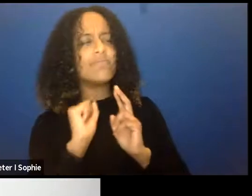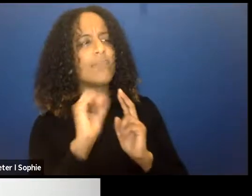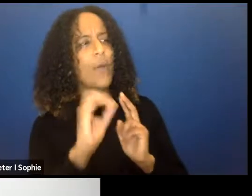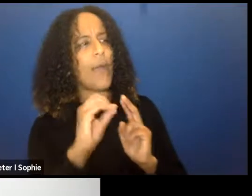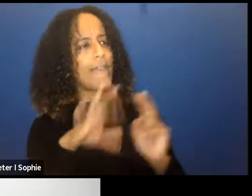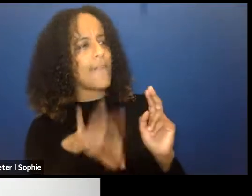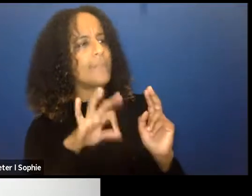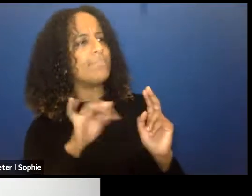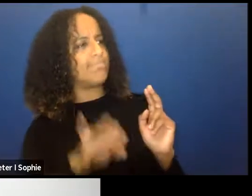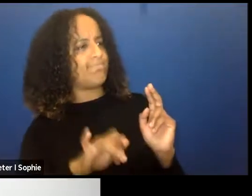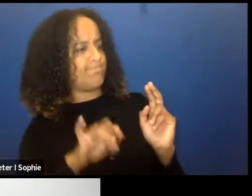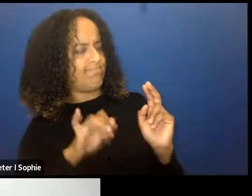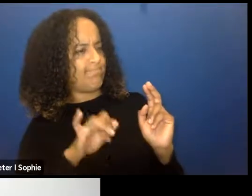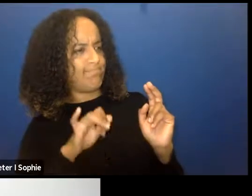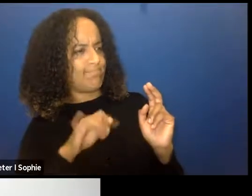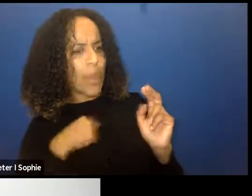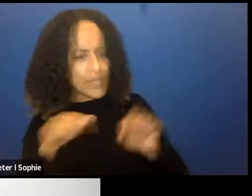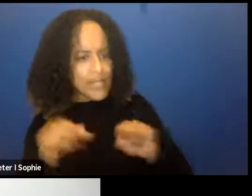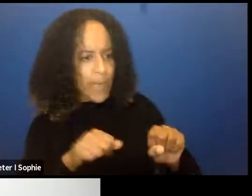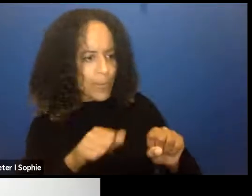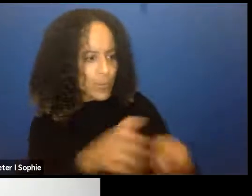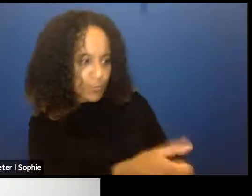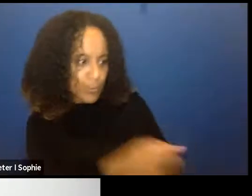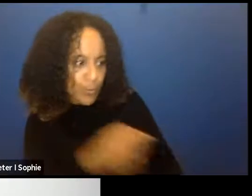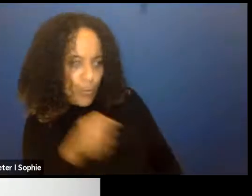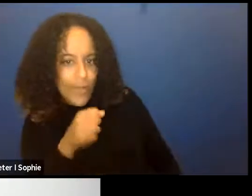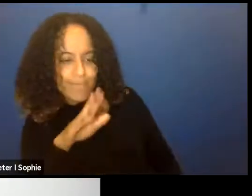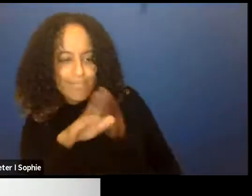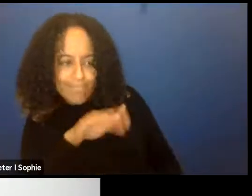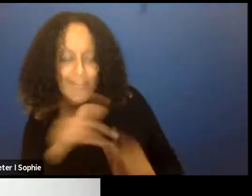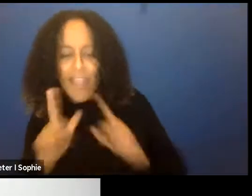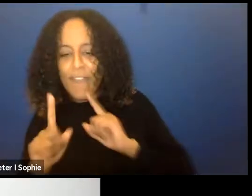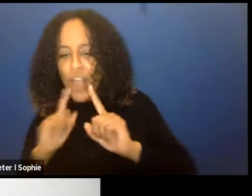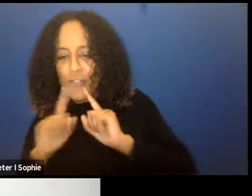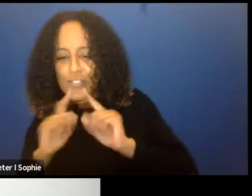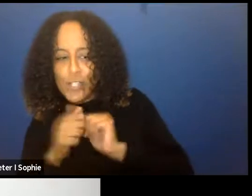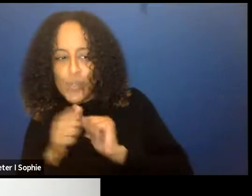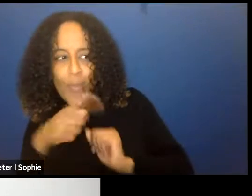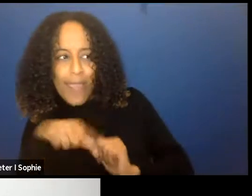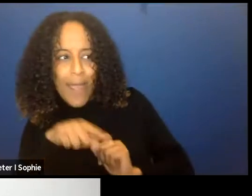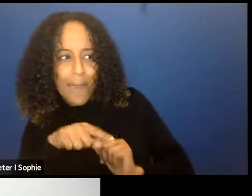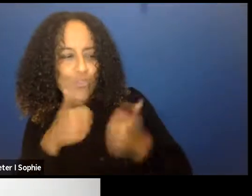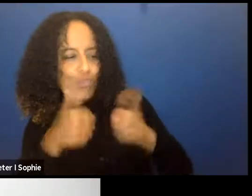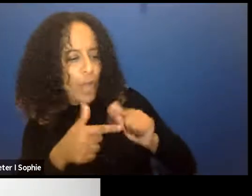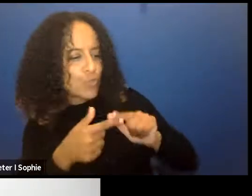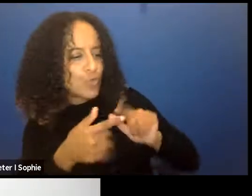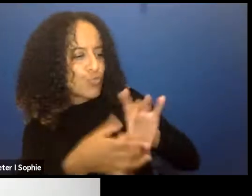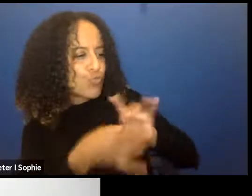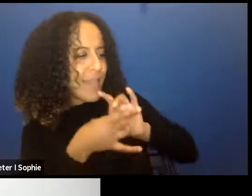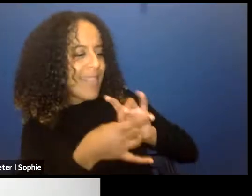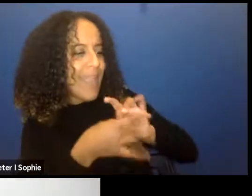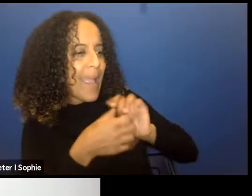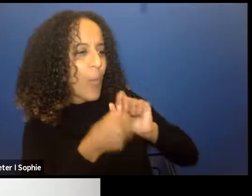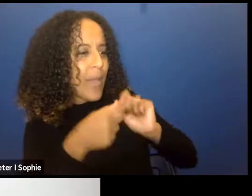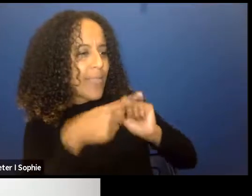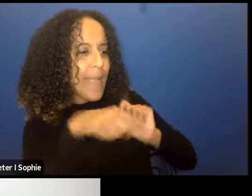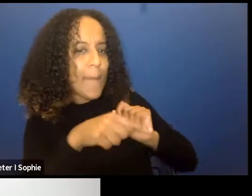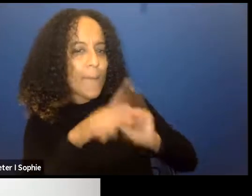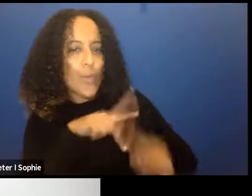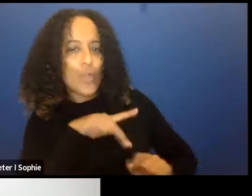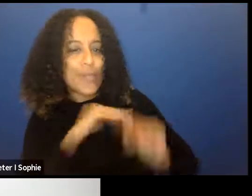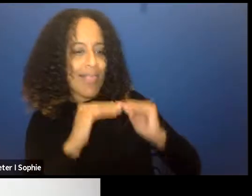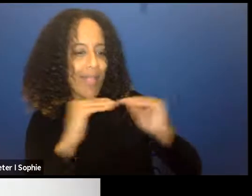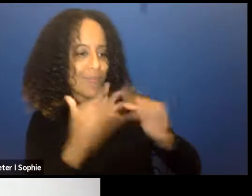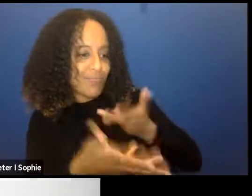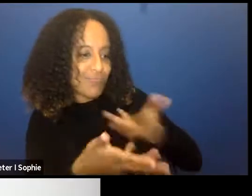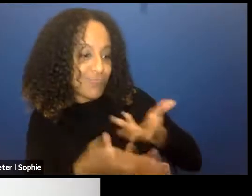was able to, pull them aside, have a conversation with them, try to relate to them on a personal level so that they could